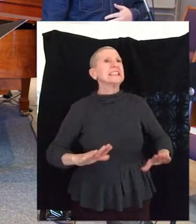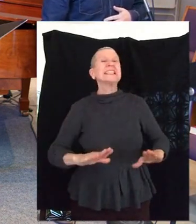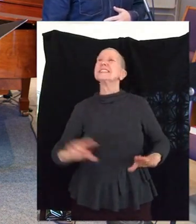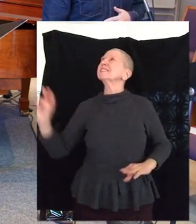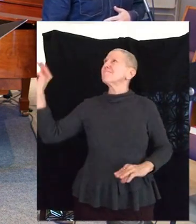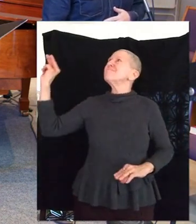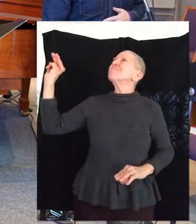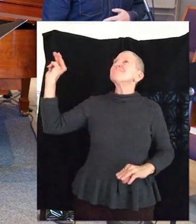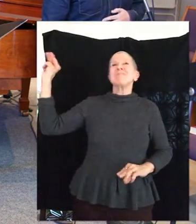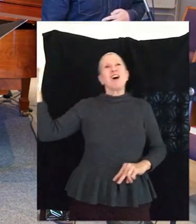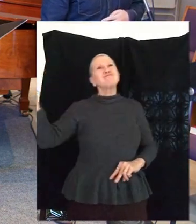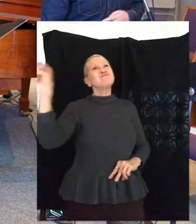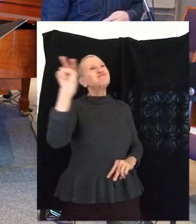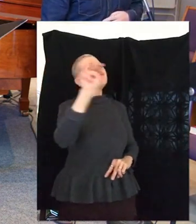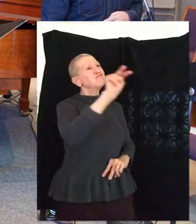Creators of